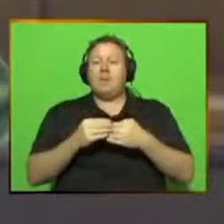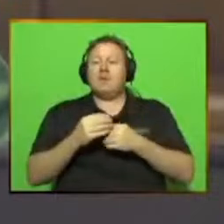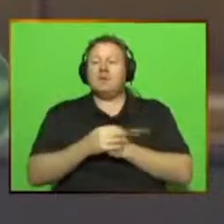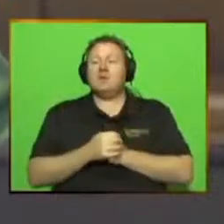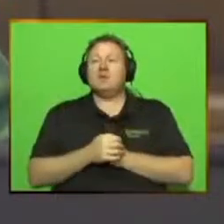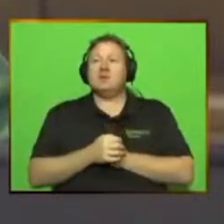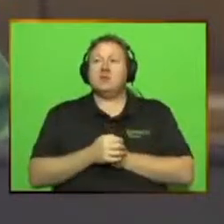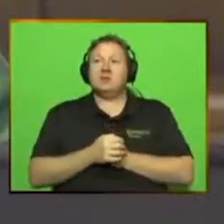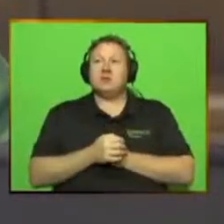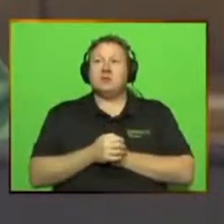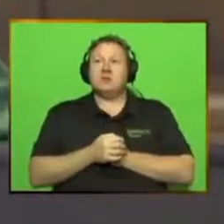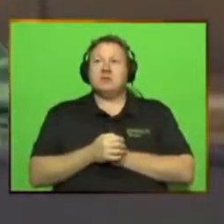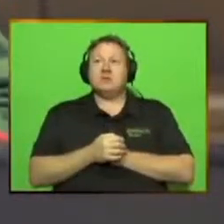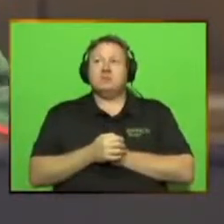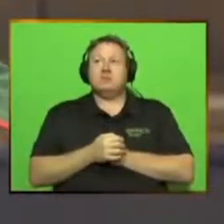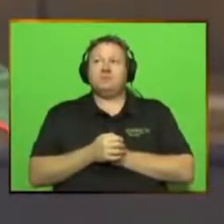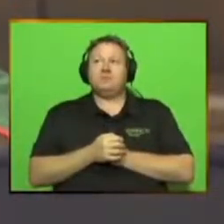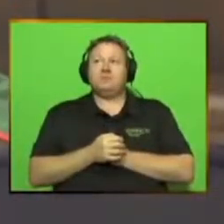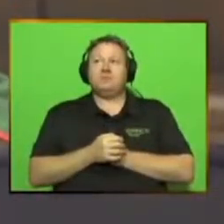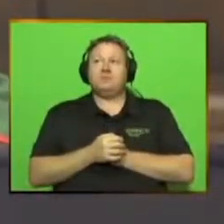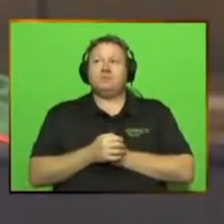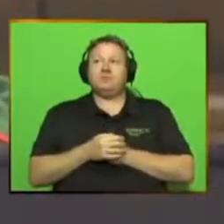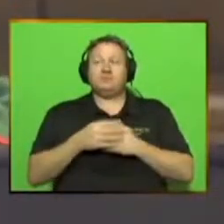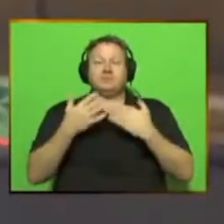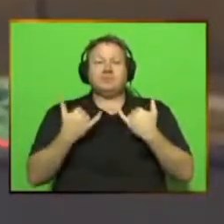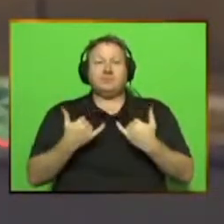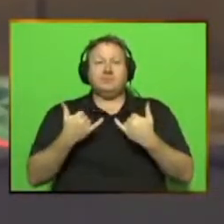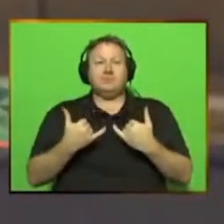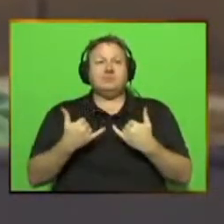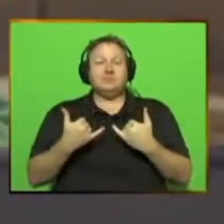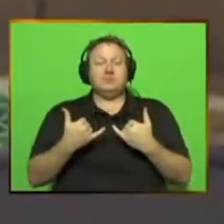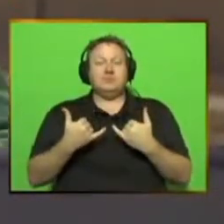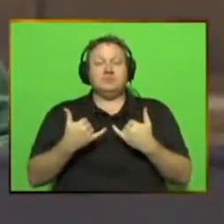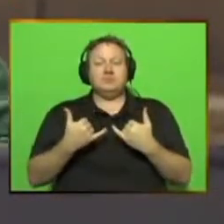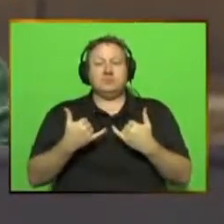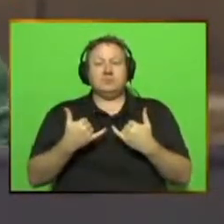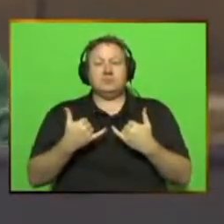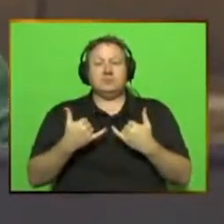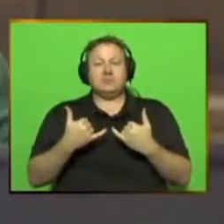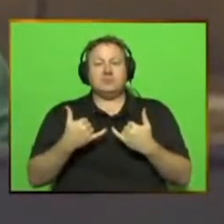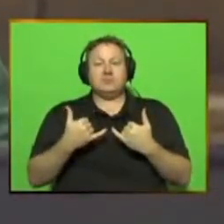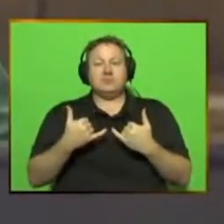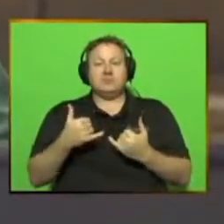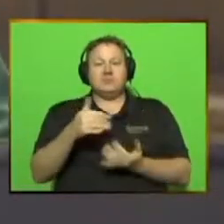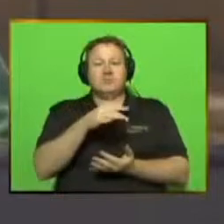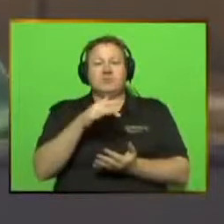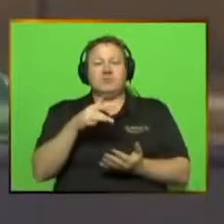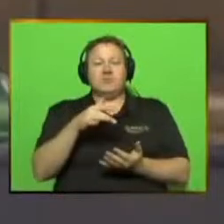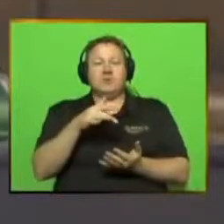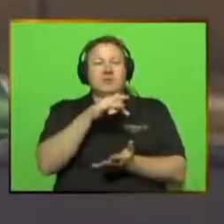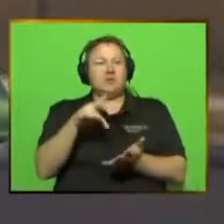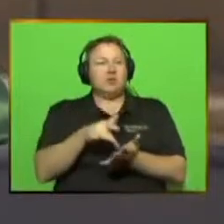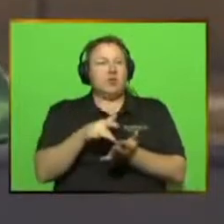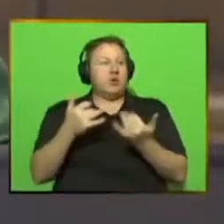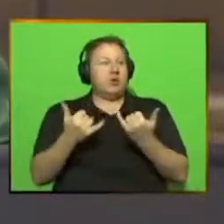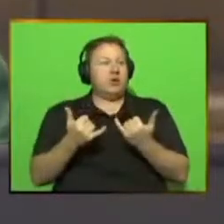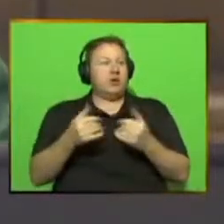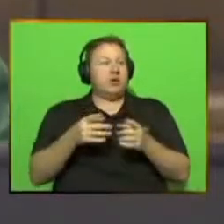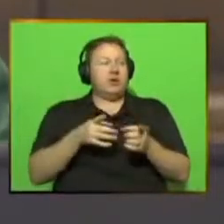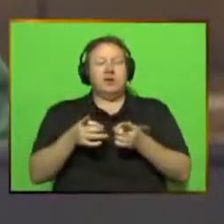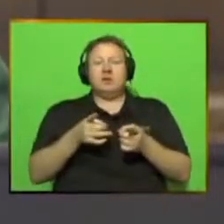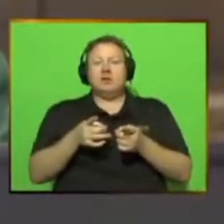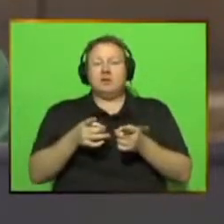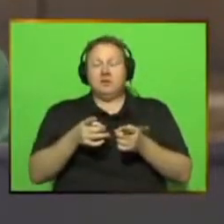members, we are now at the stage where we have to deal with